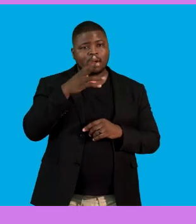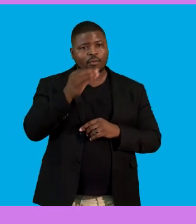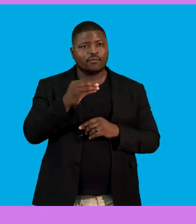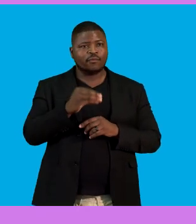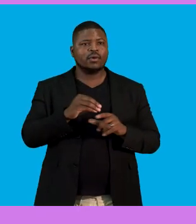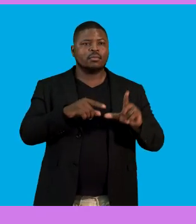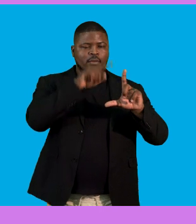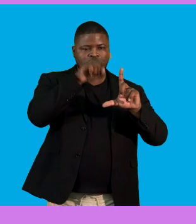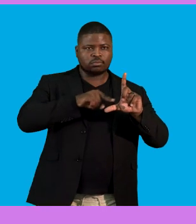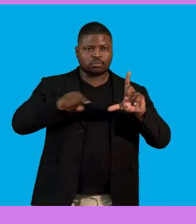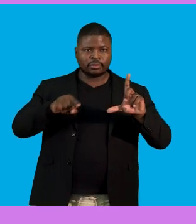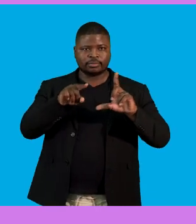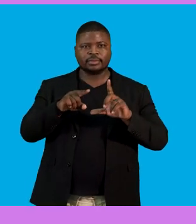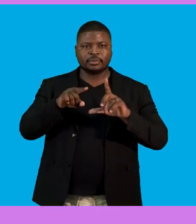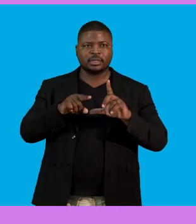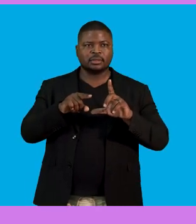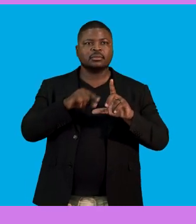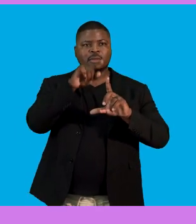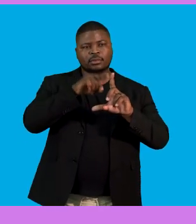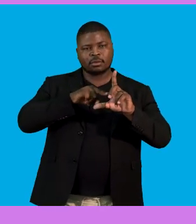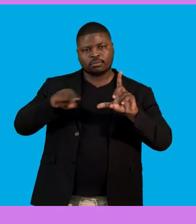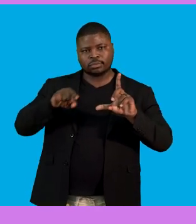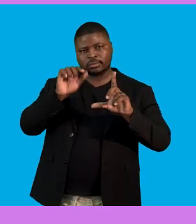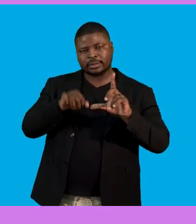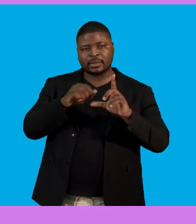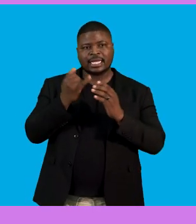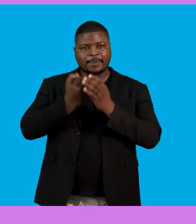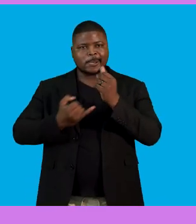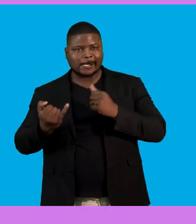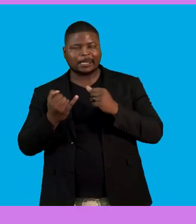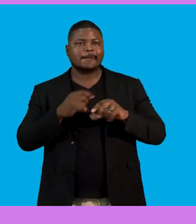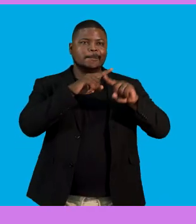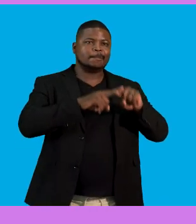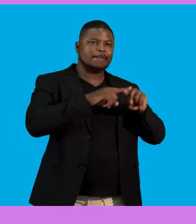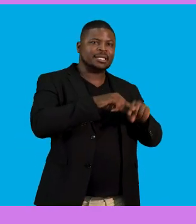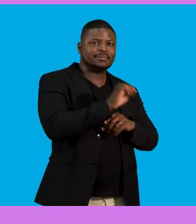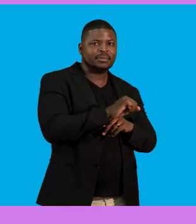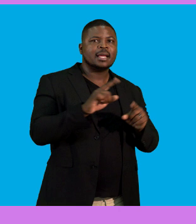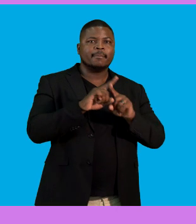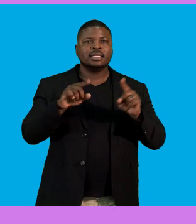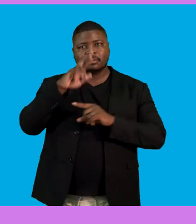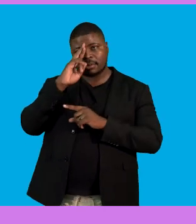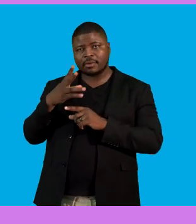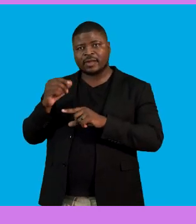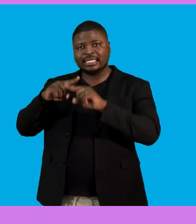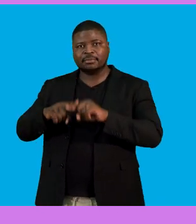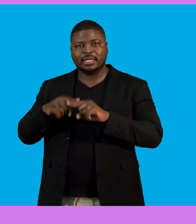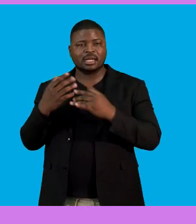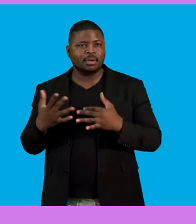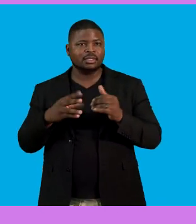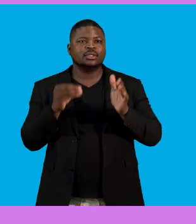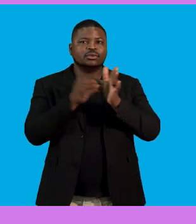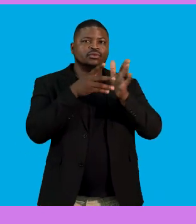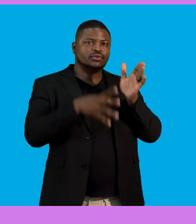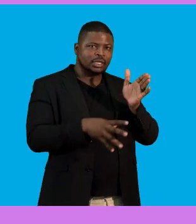on the y-axis. Then we've got the independent on the x-axis. So we are already given the dependent variable, which is the number